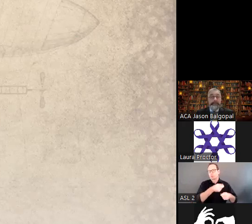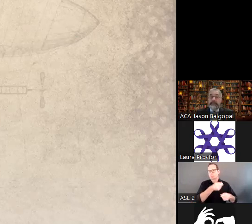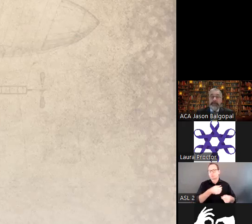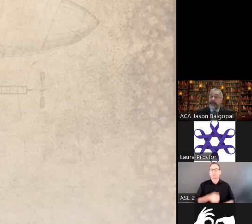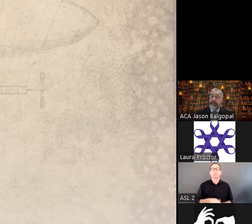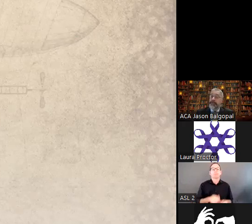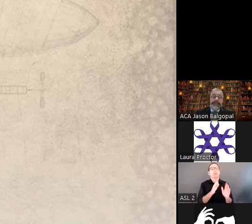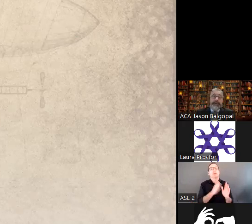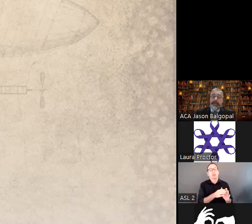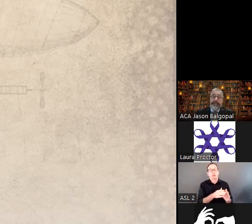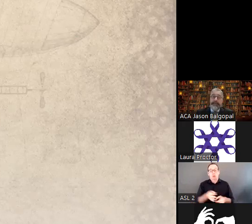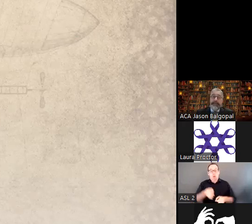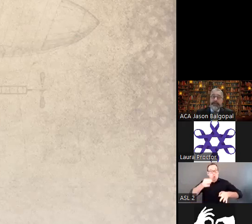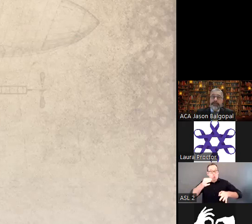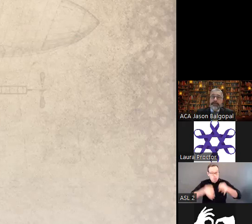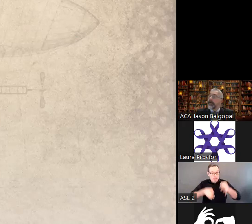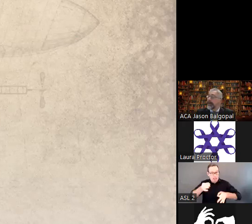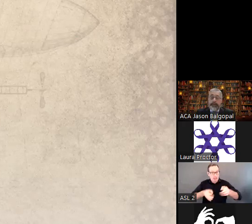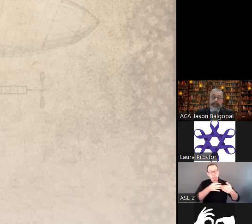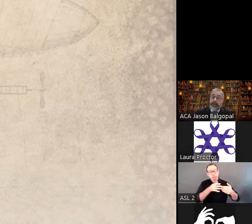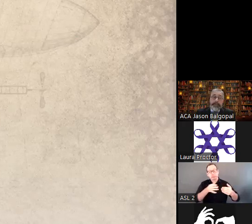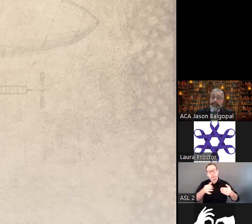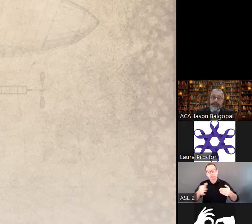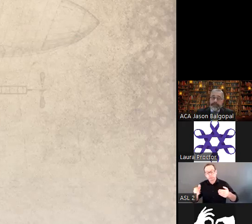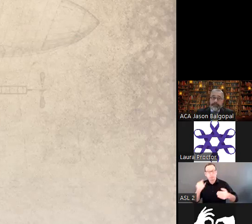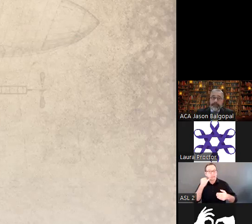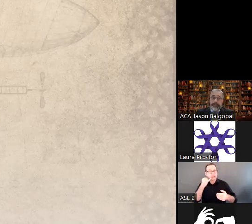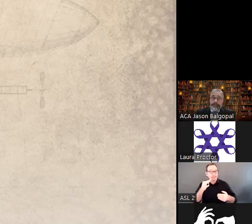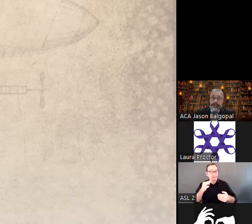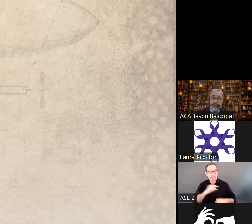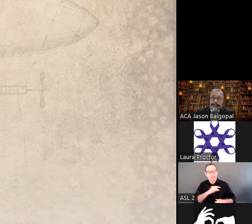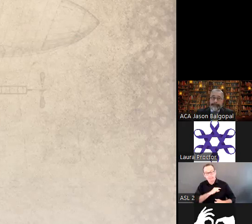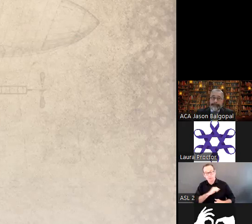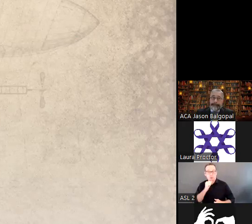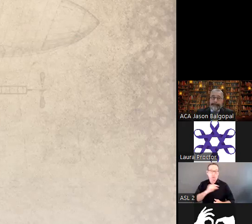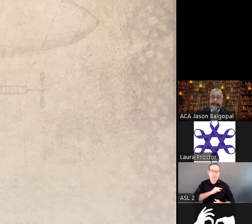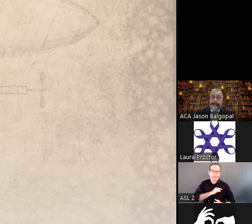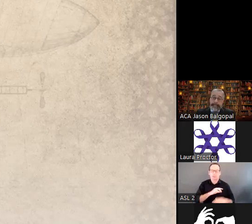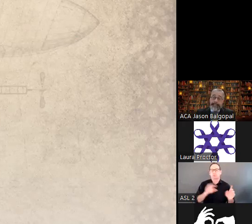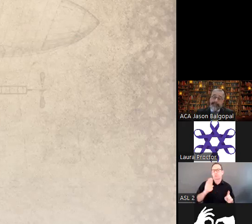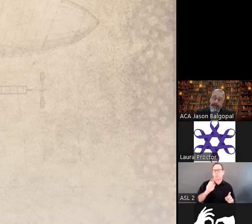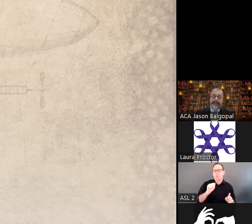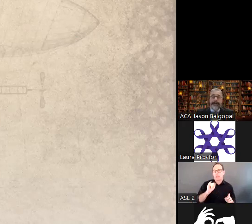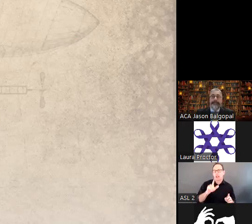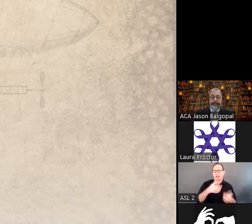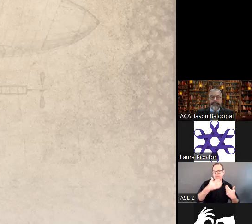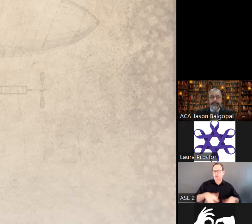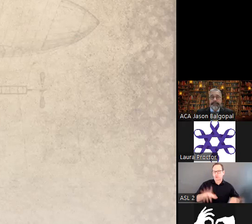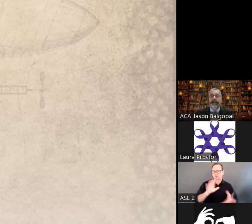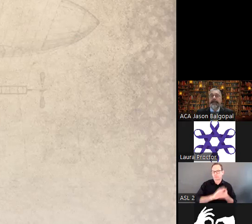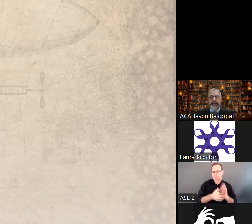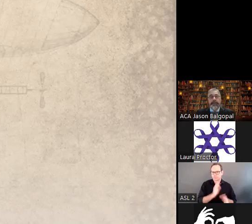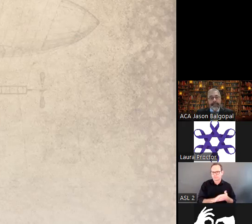And if the person is found not guilty, there will be no conditions on them going forward. But if they are found